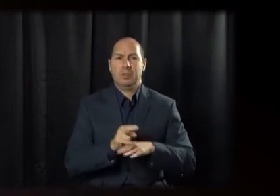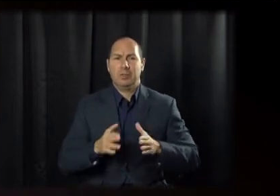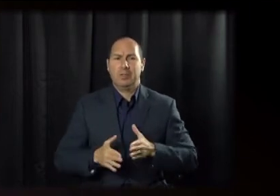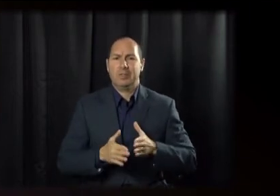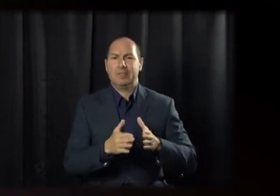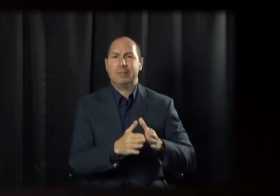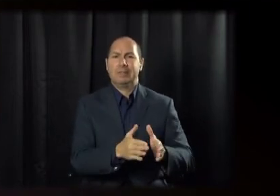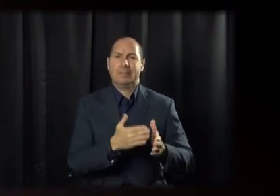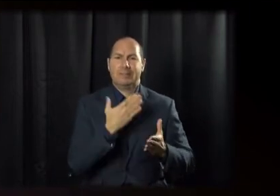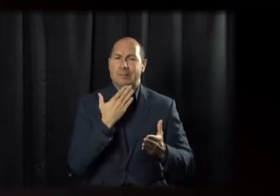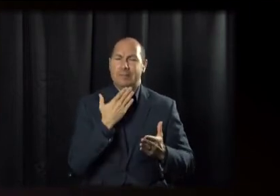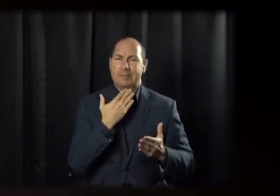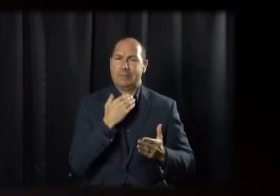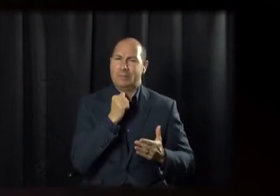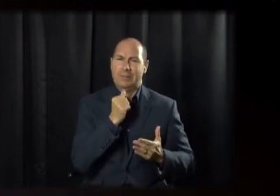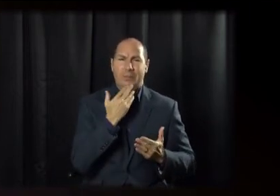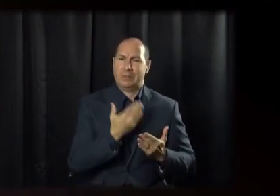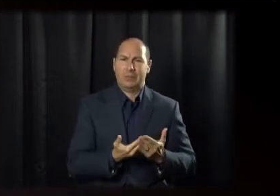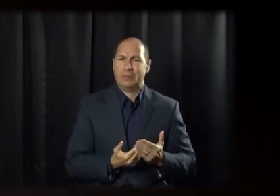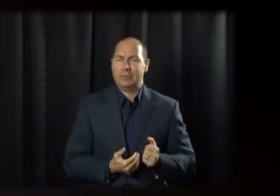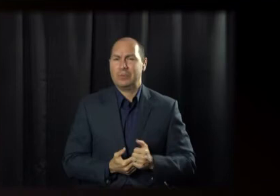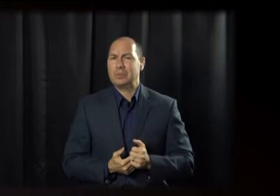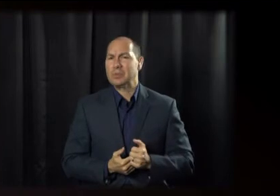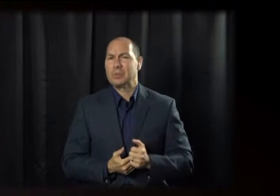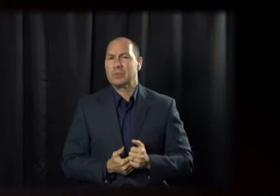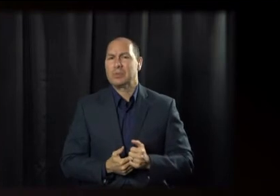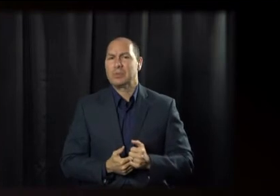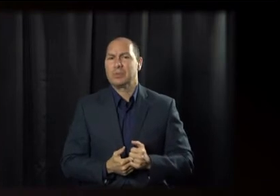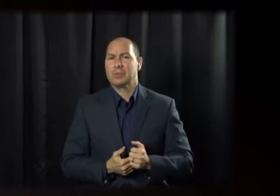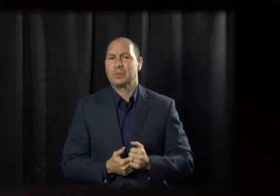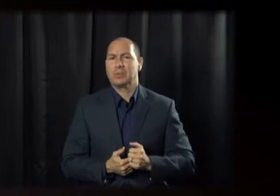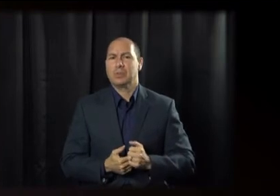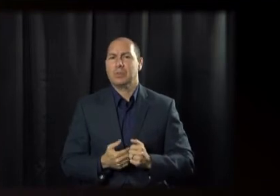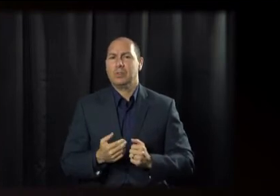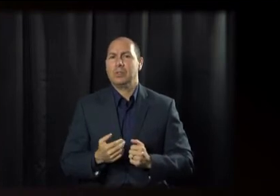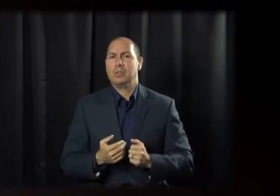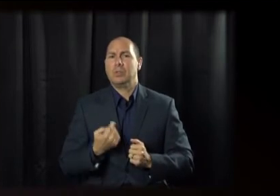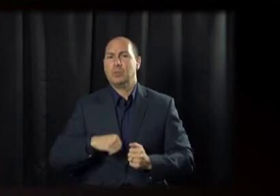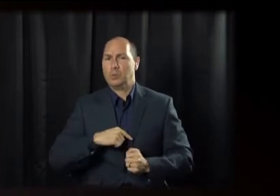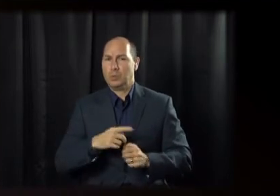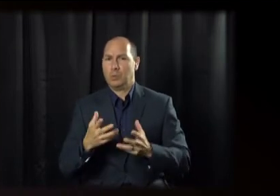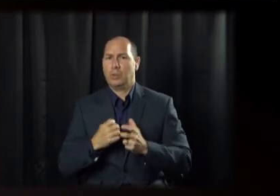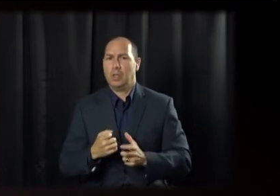the risk that underperformance represents to the ability to maximize federal funds.